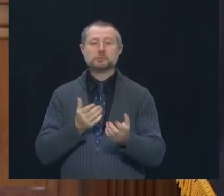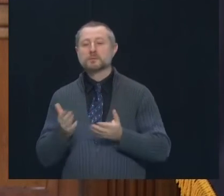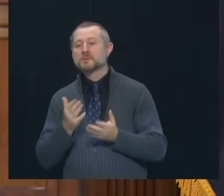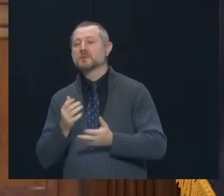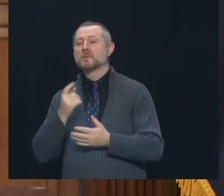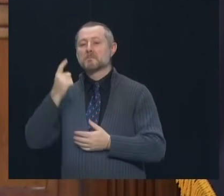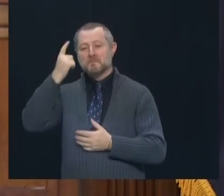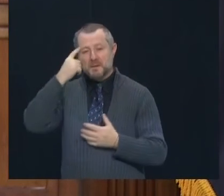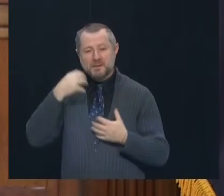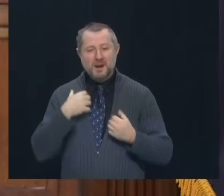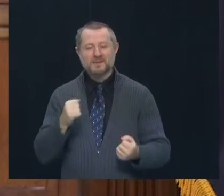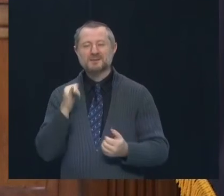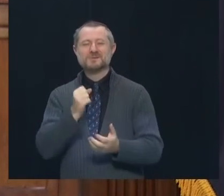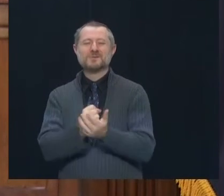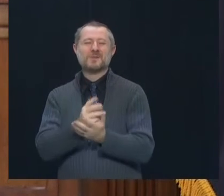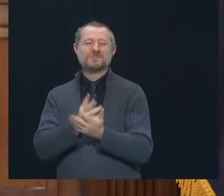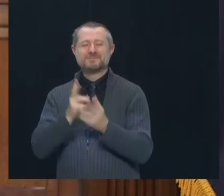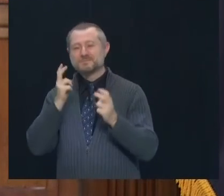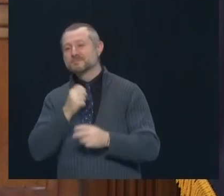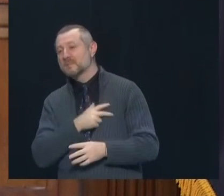substance abuse needs.